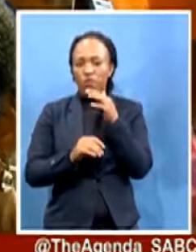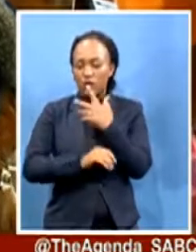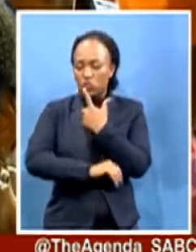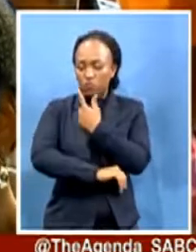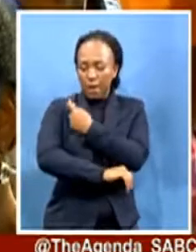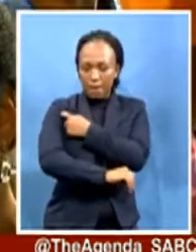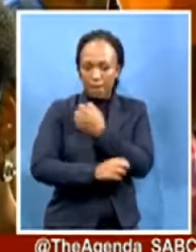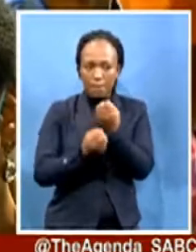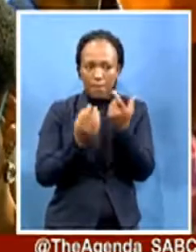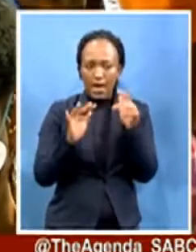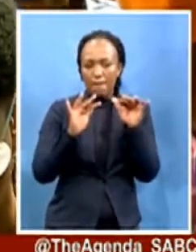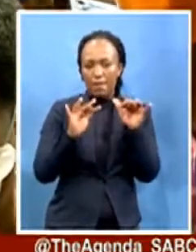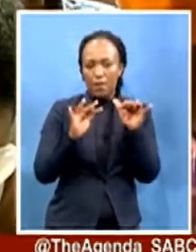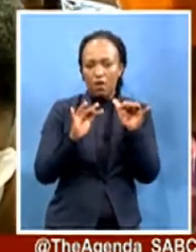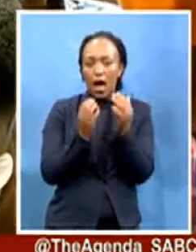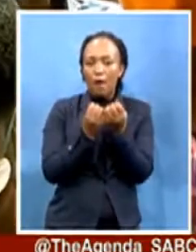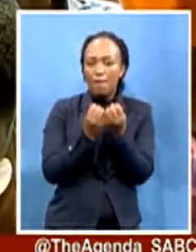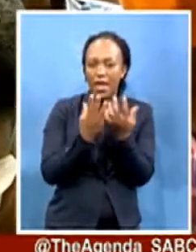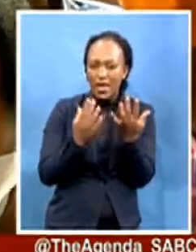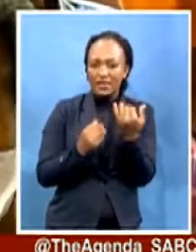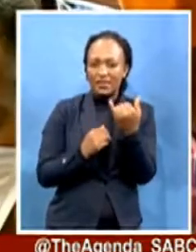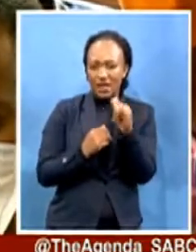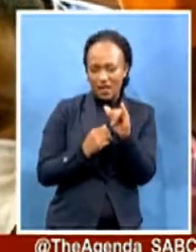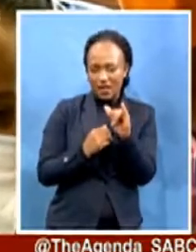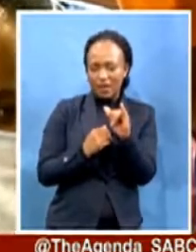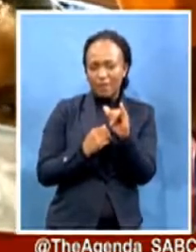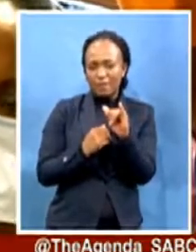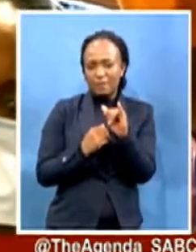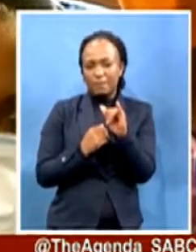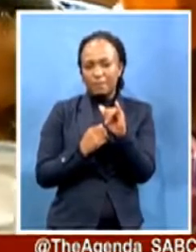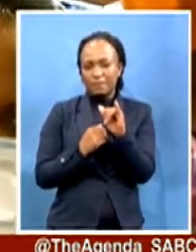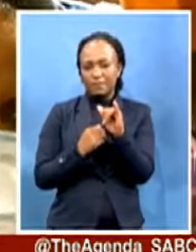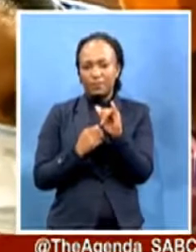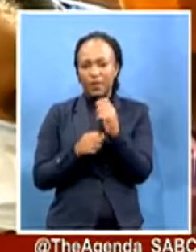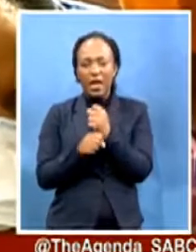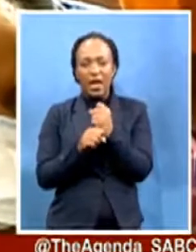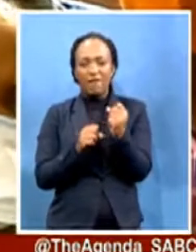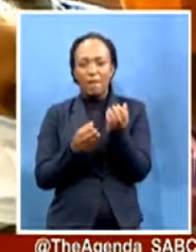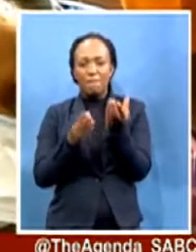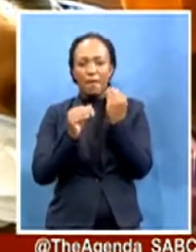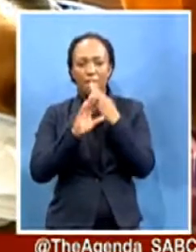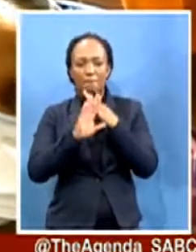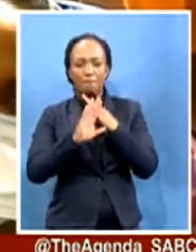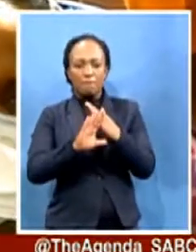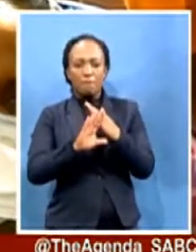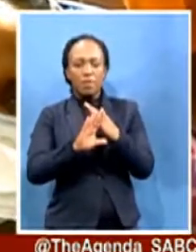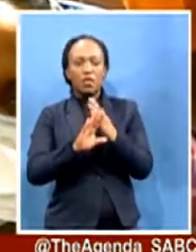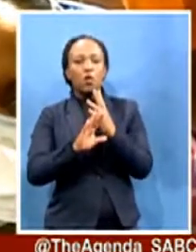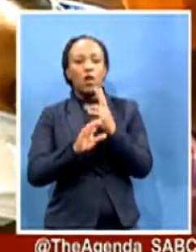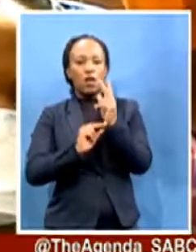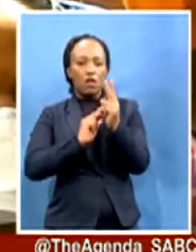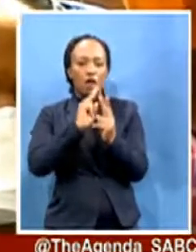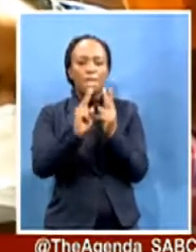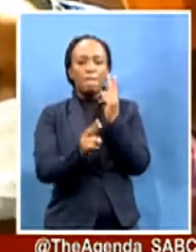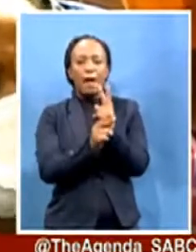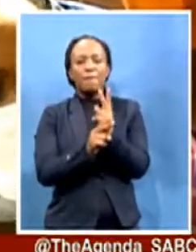still don't get as much immunity, and then they get what we call breakthrough infections. That is what this